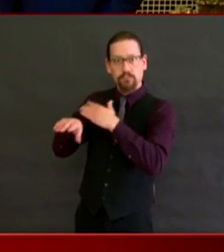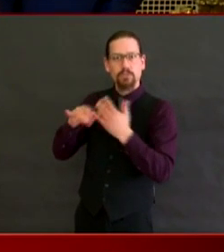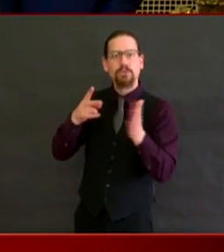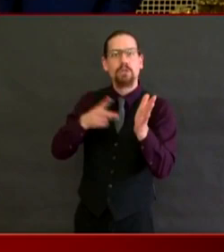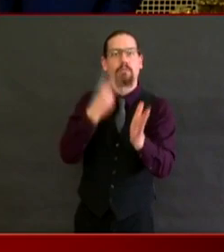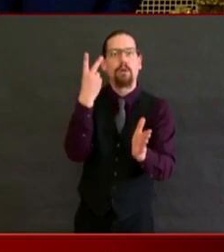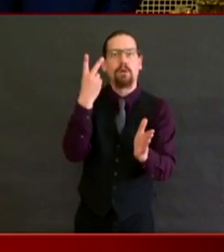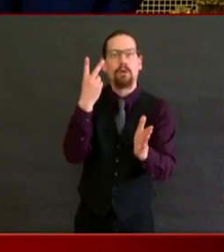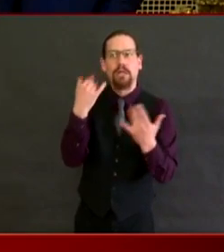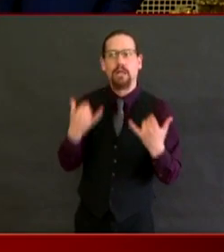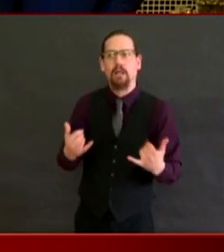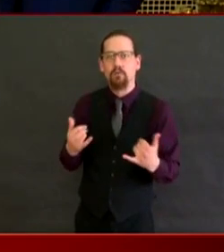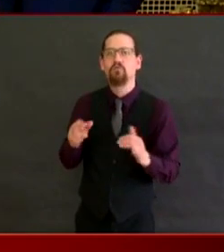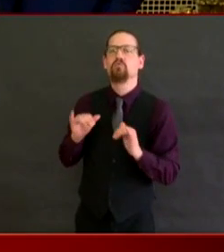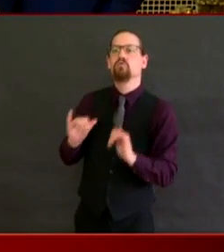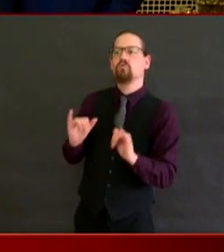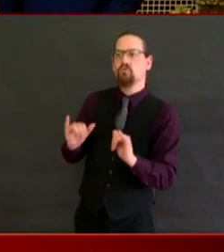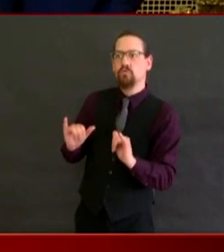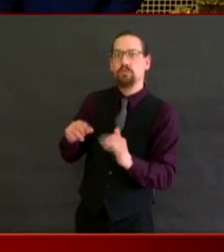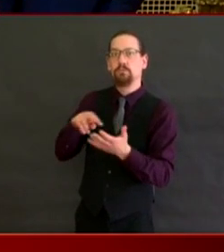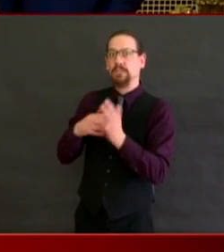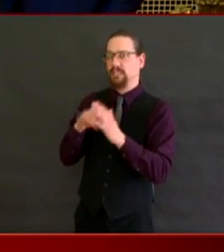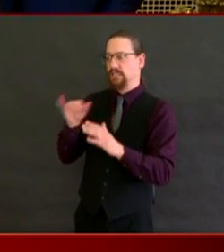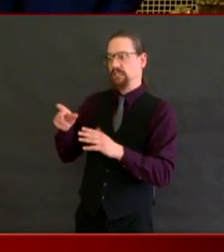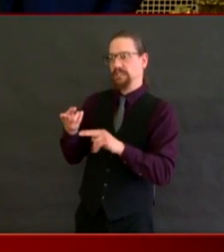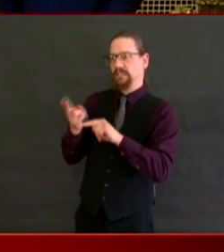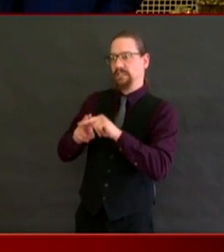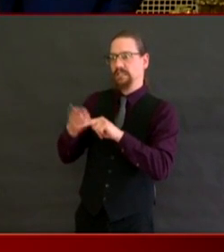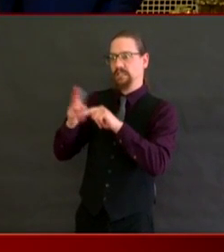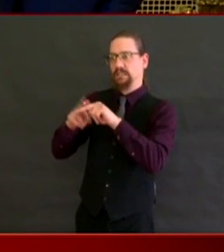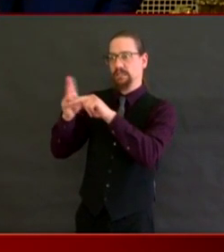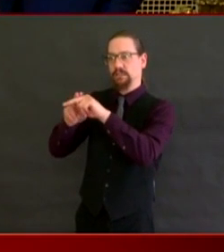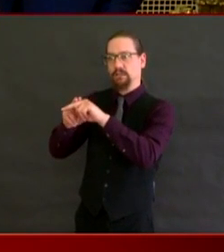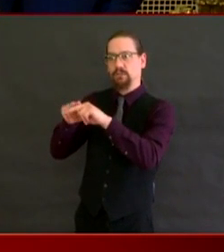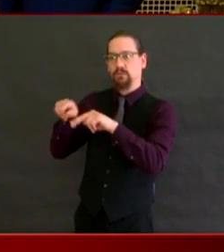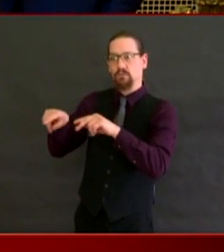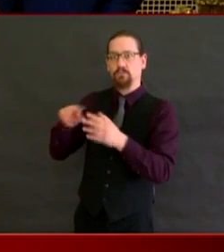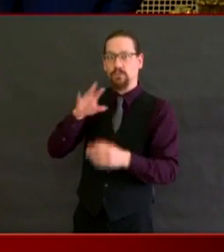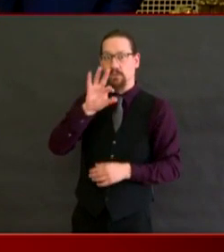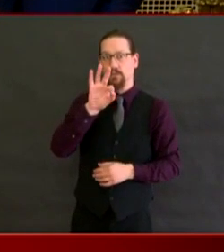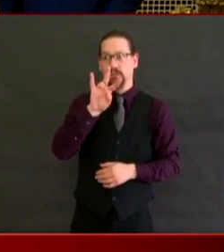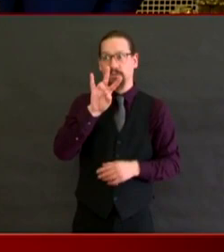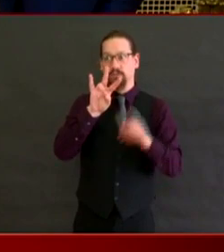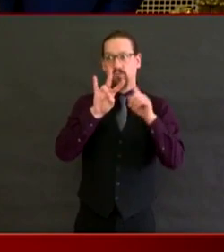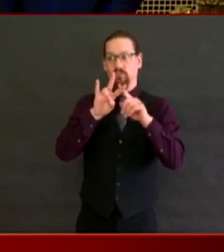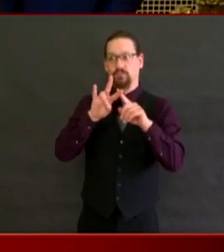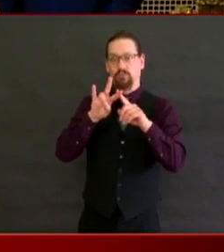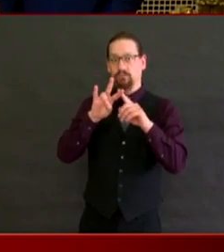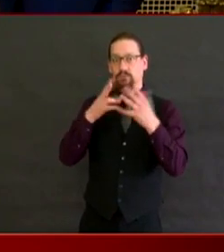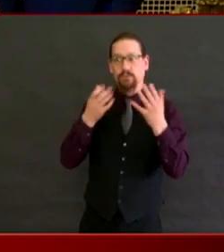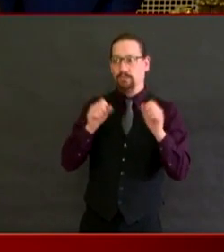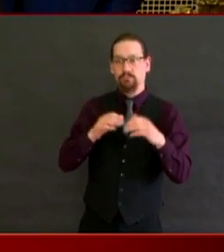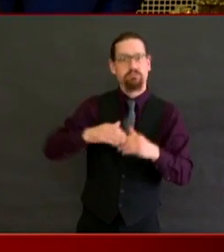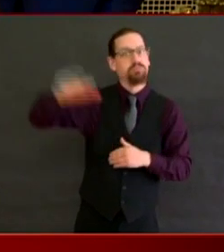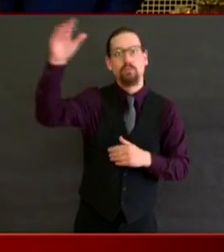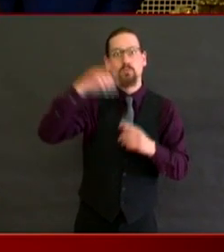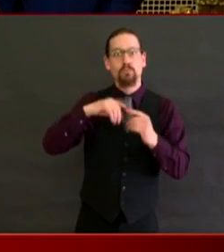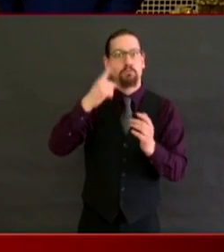could imagine very quickly going from 97 to 2,000 or more. Now,